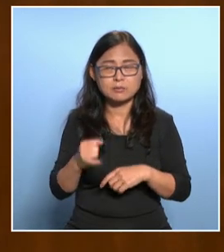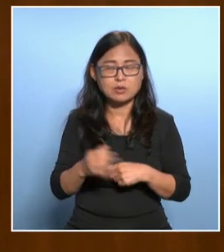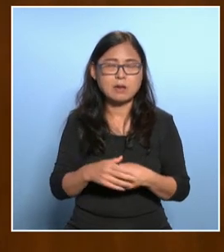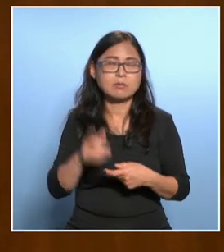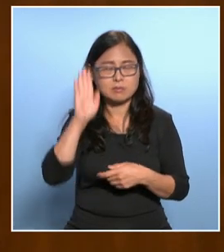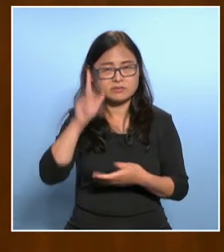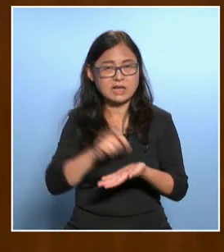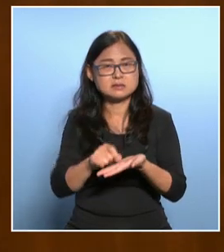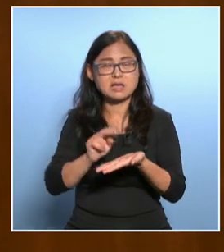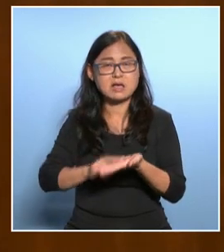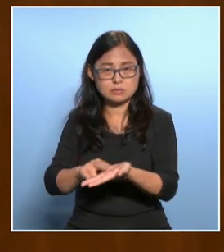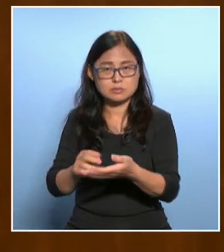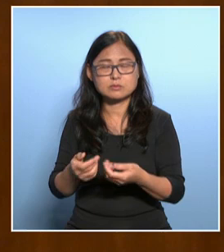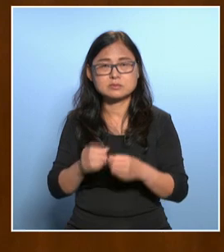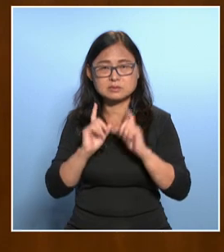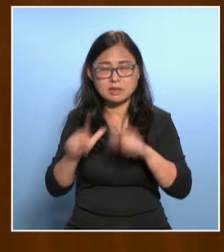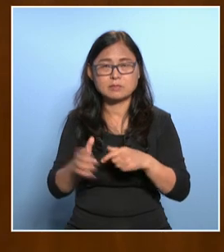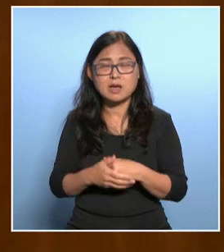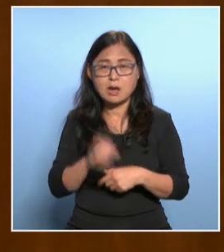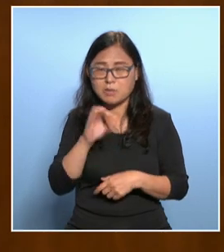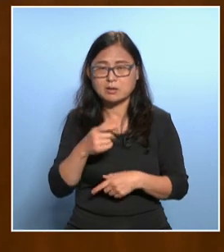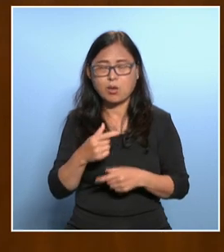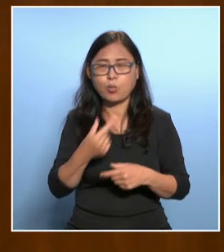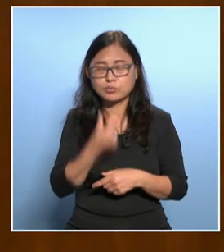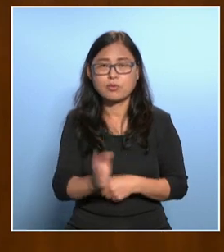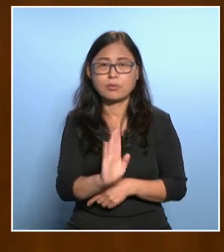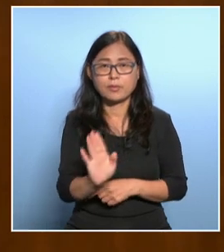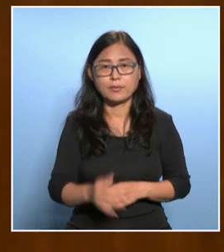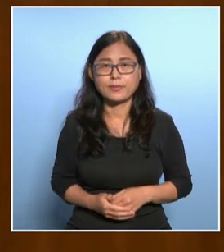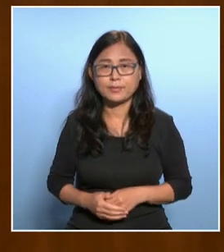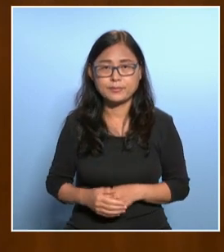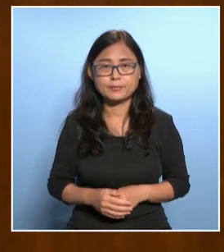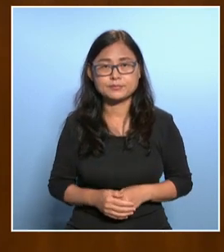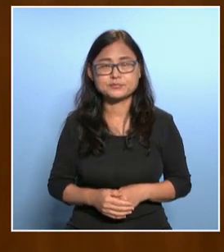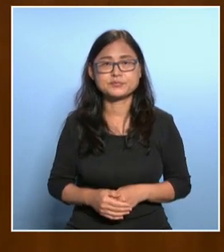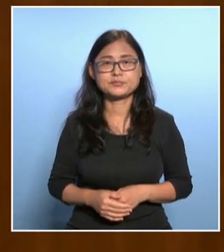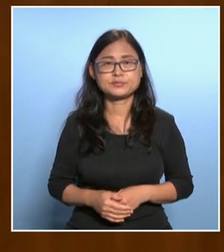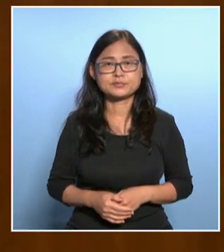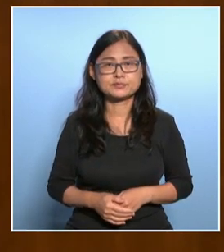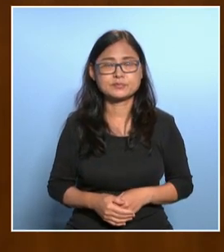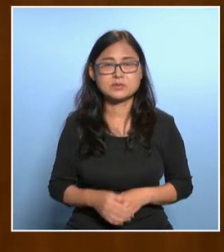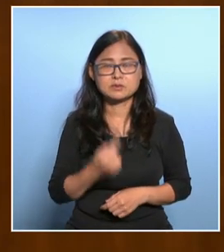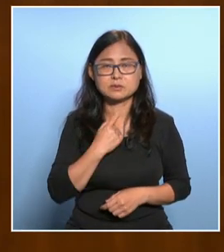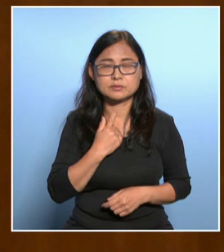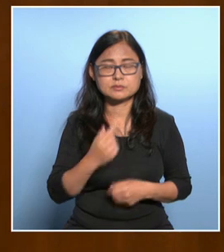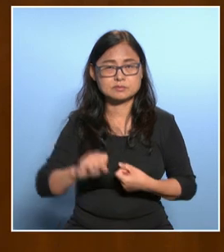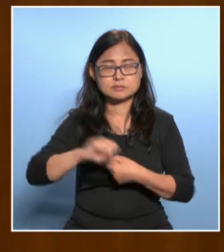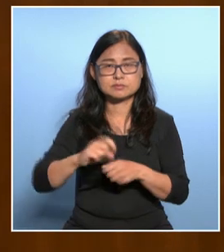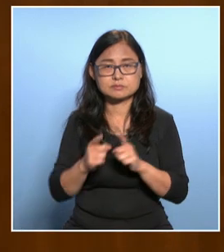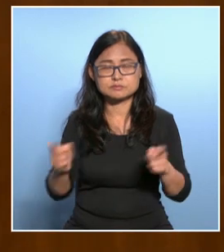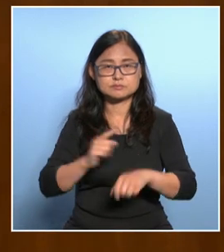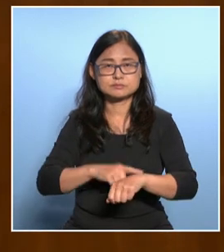if you can't finish responding to members' questions, please submit a written reply after the